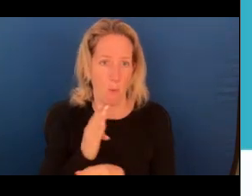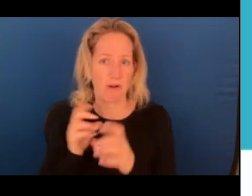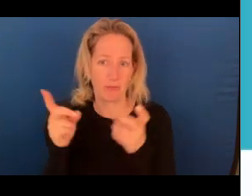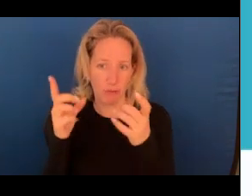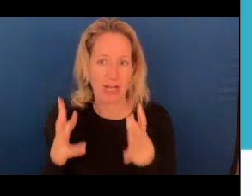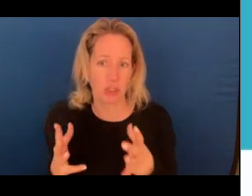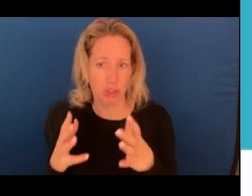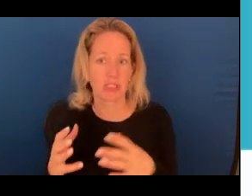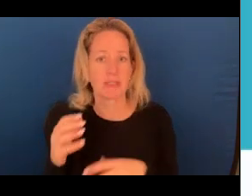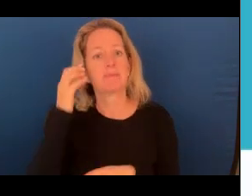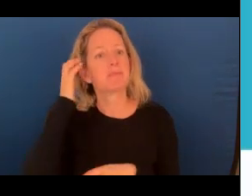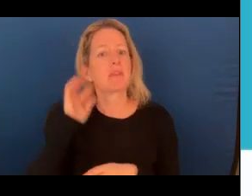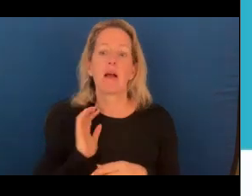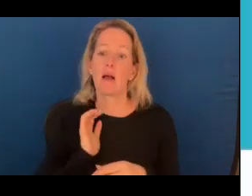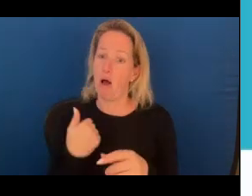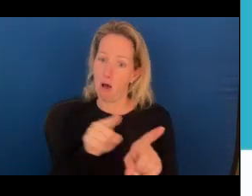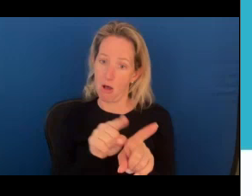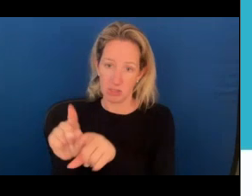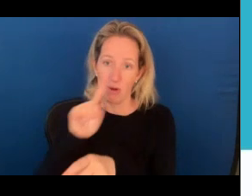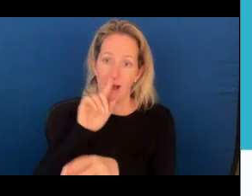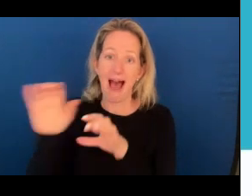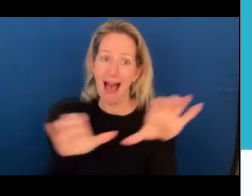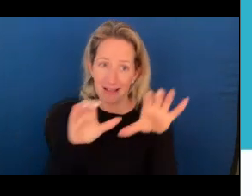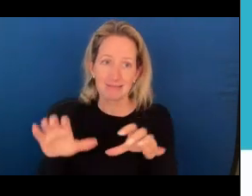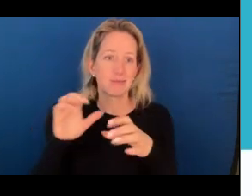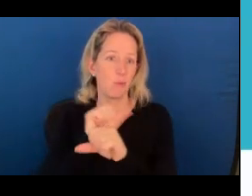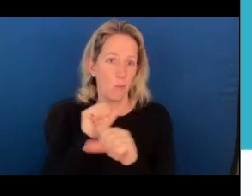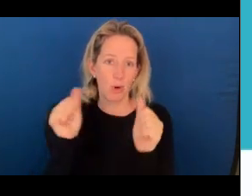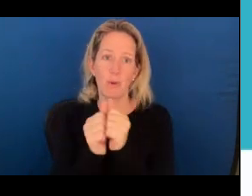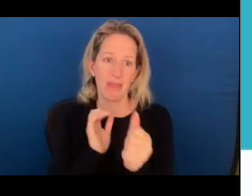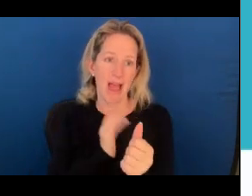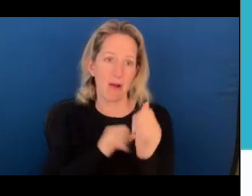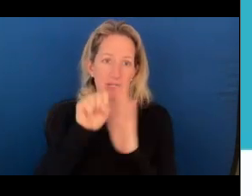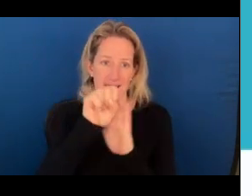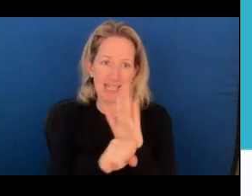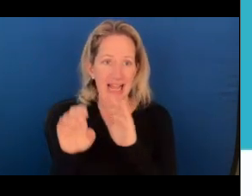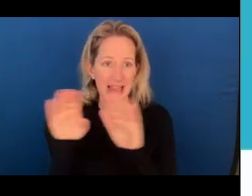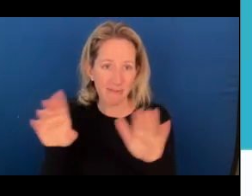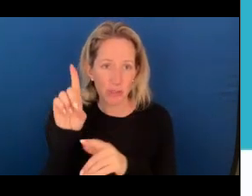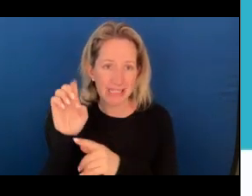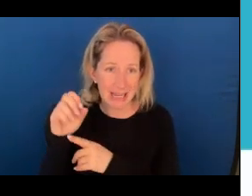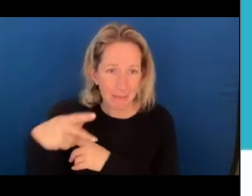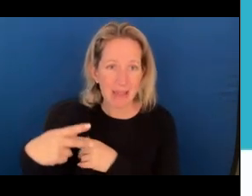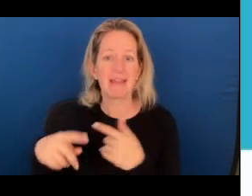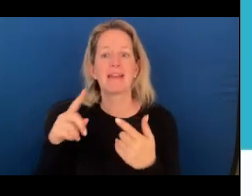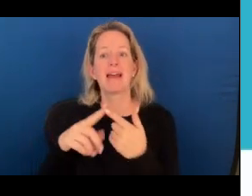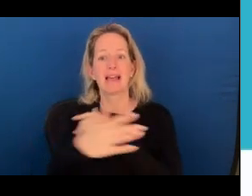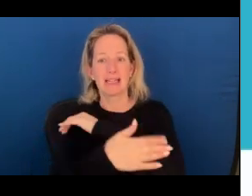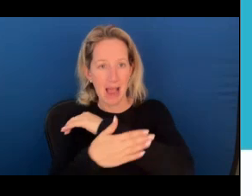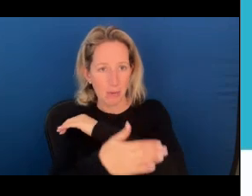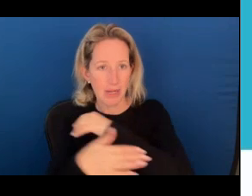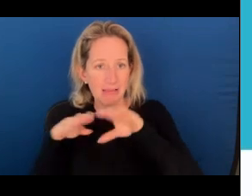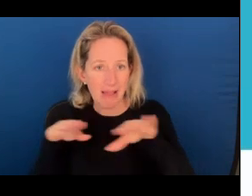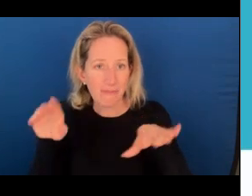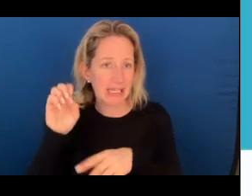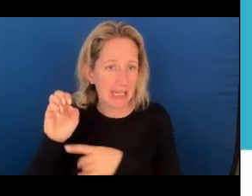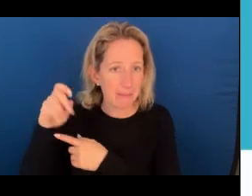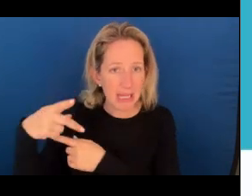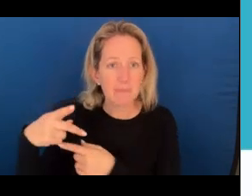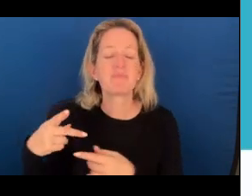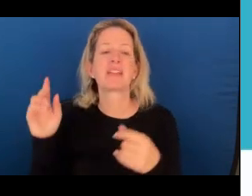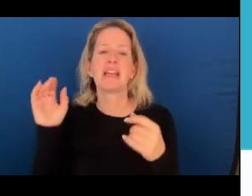actively work with our state level DEP, our county level DEP, and with industry.